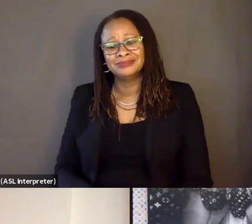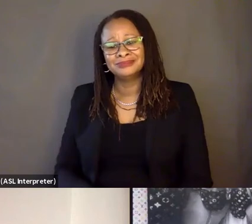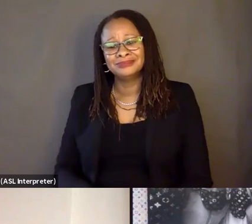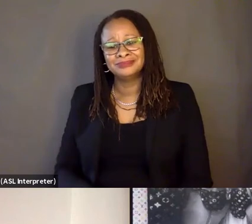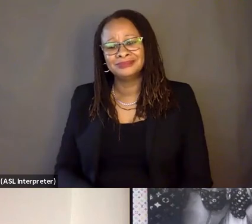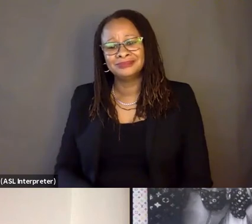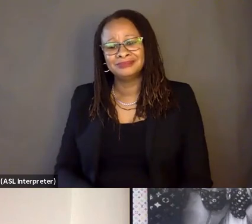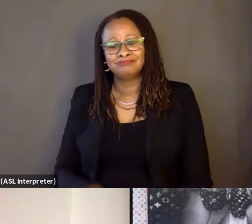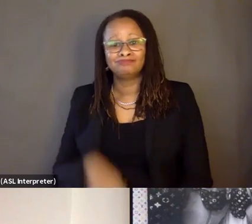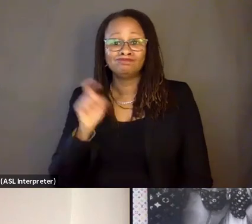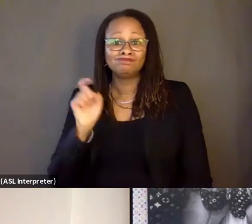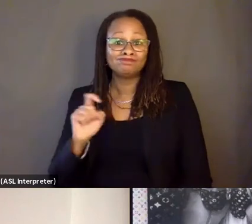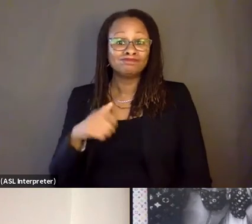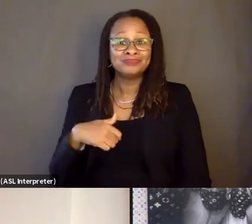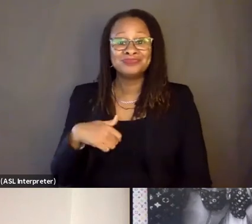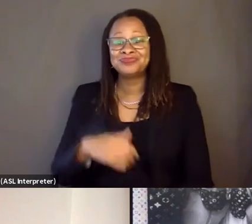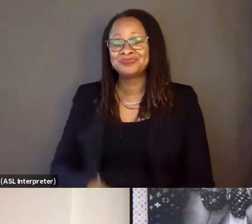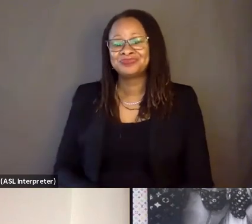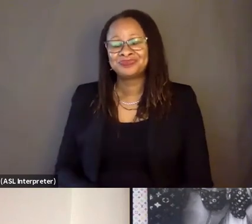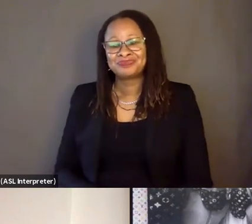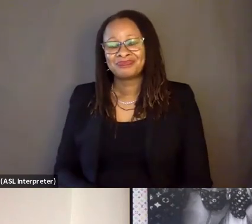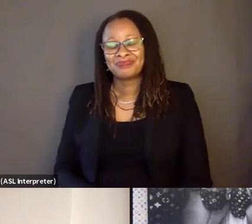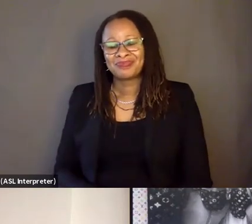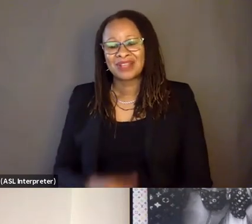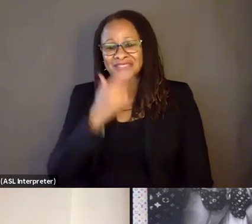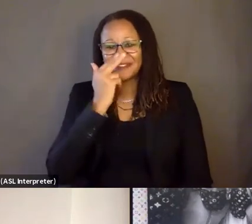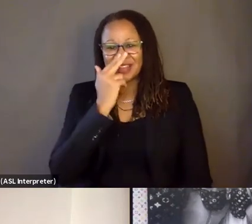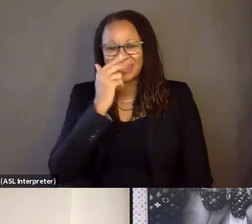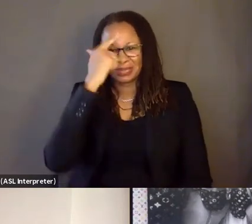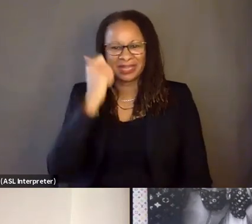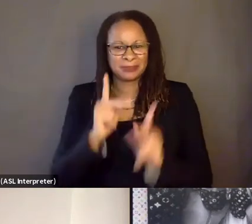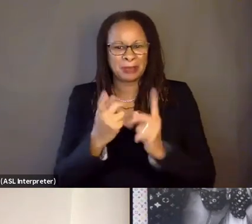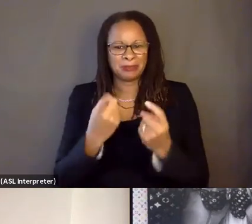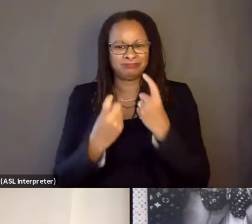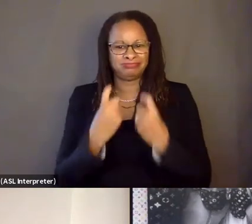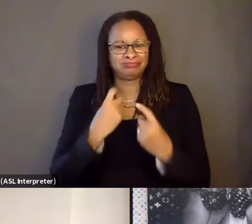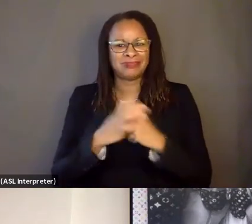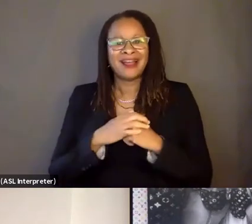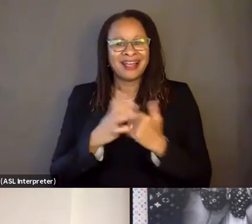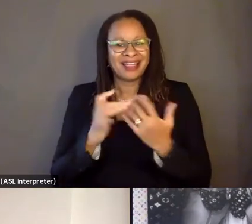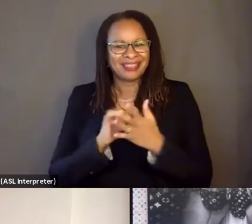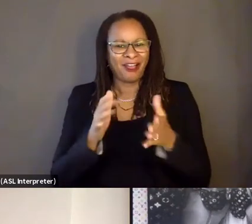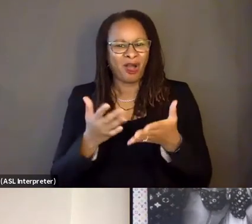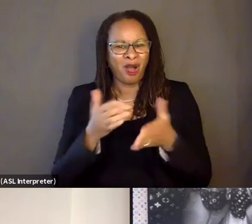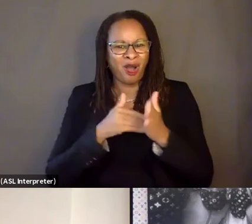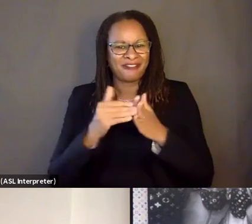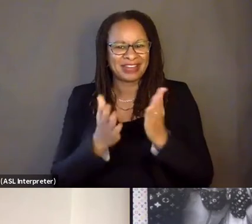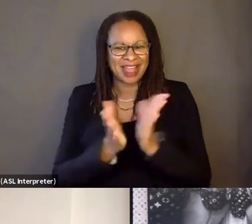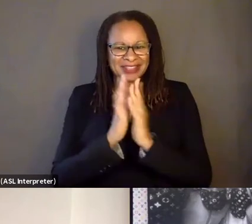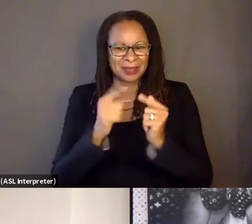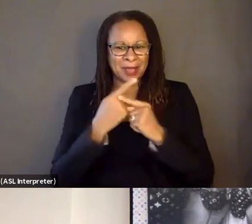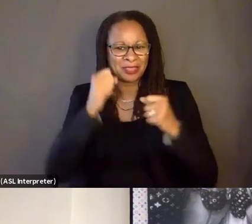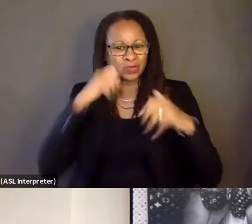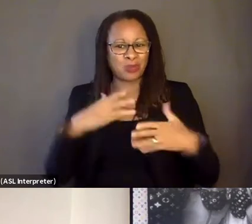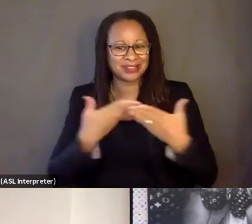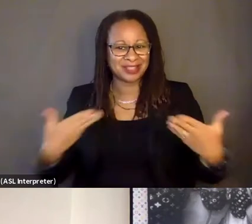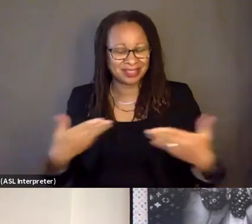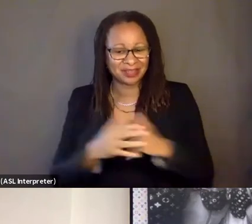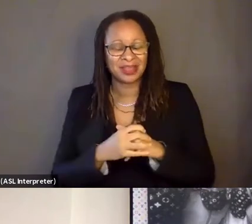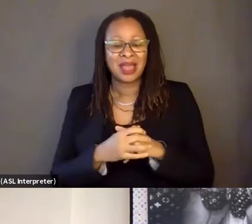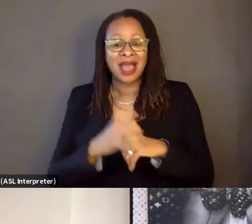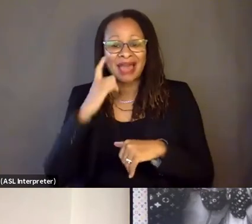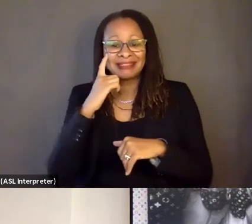Oh, sure. I mean, I think, you know, it's funny because Lisa and I are asked this question about what is the one of the sort of surprising things. And I think, you